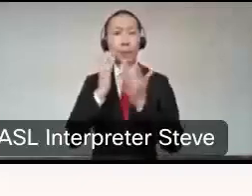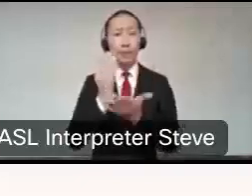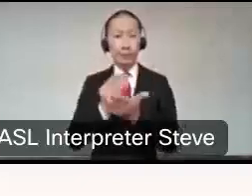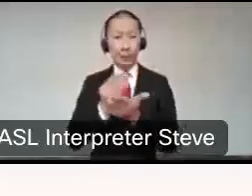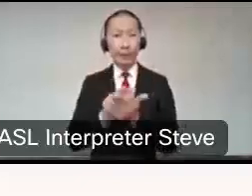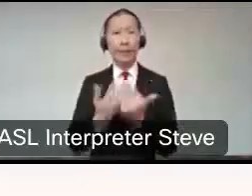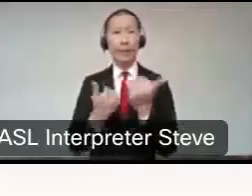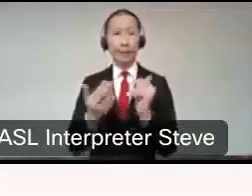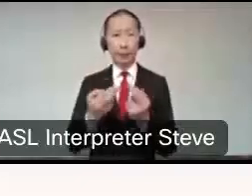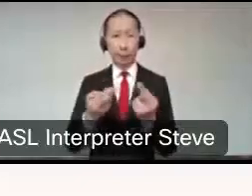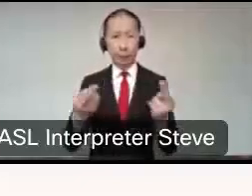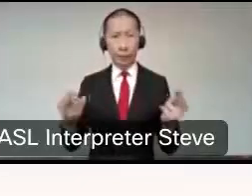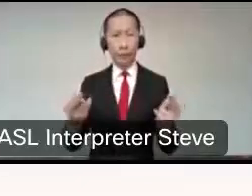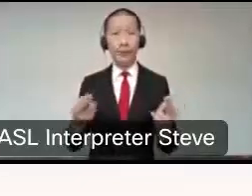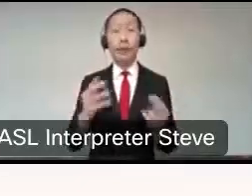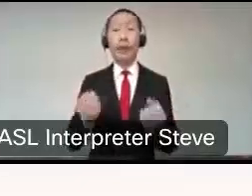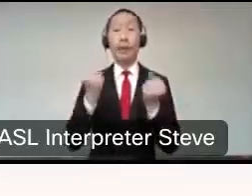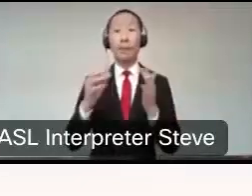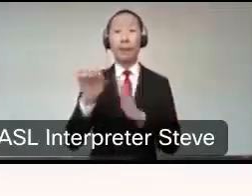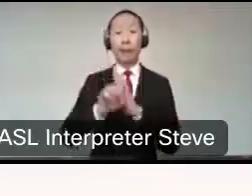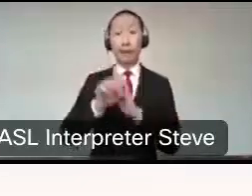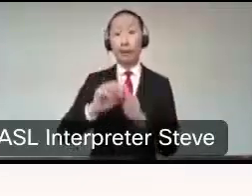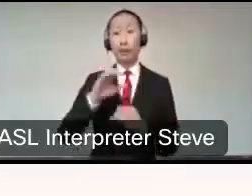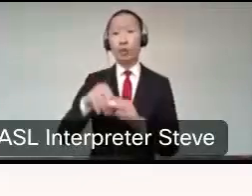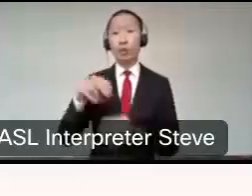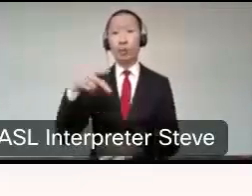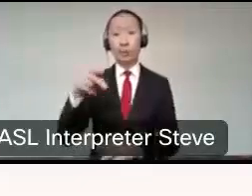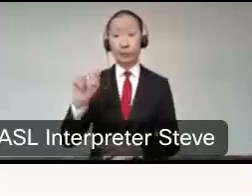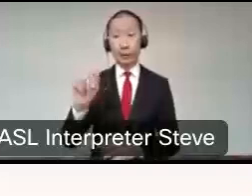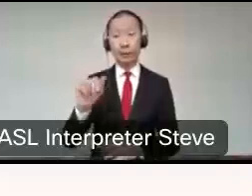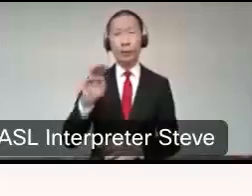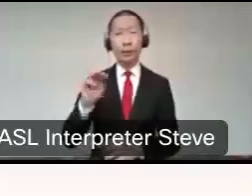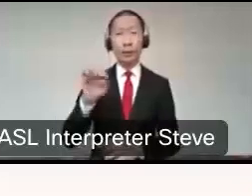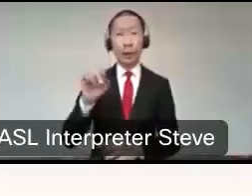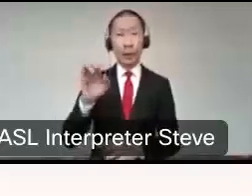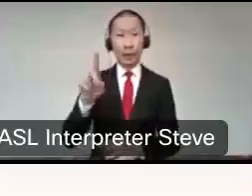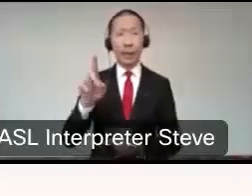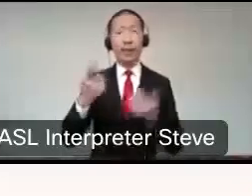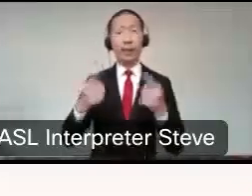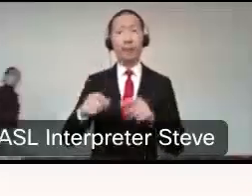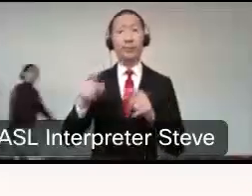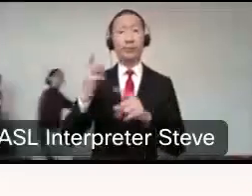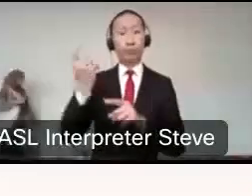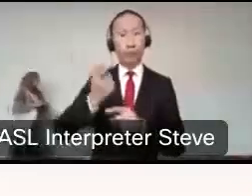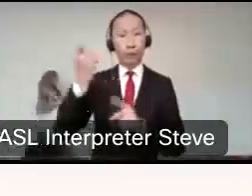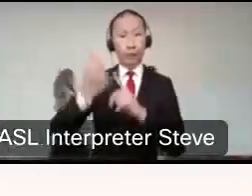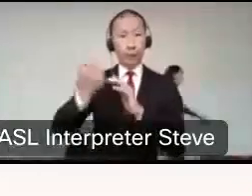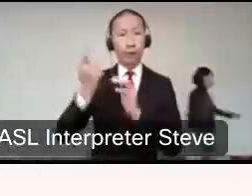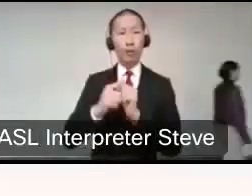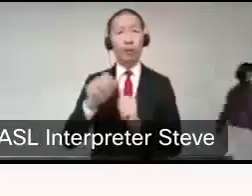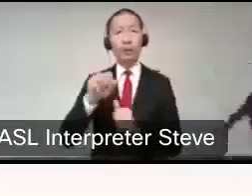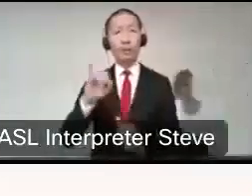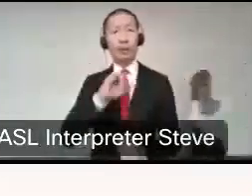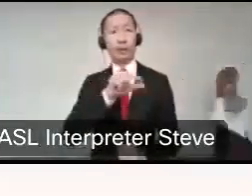limited resources. And in many states, including Pennsylvania, Medicaid does come automatically with SSI